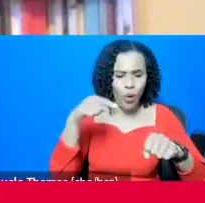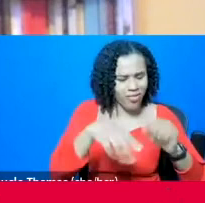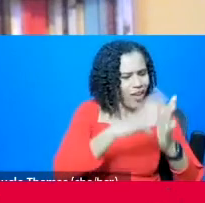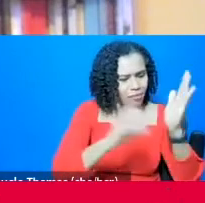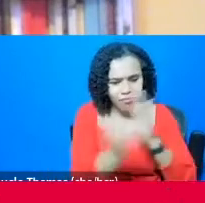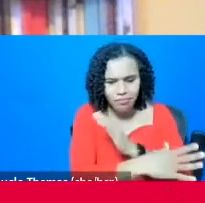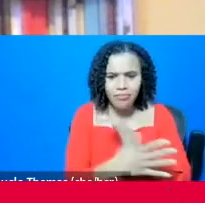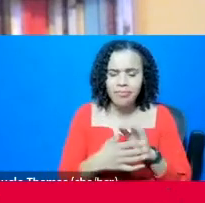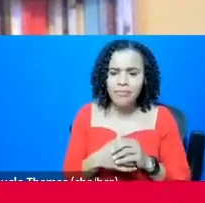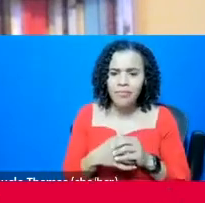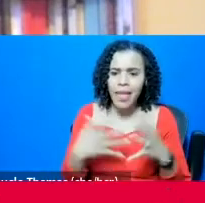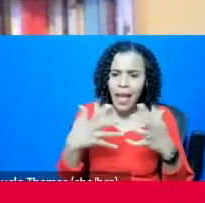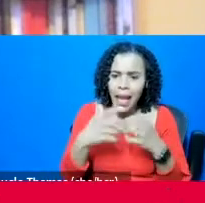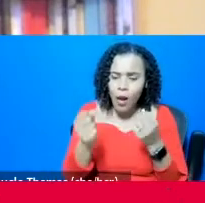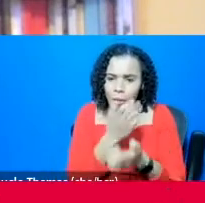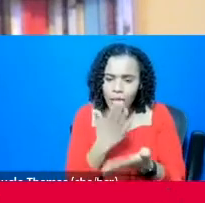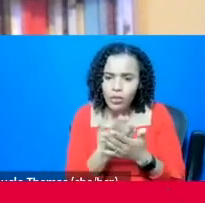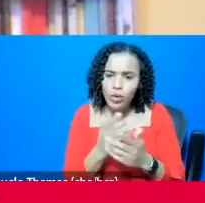just empty rhetoric?